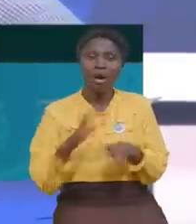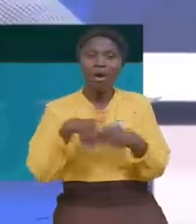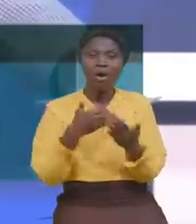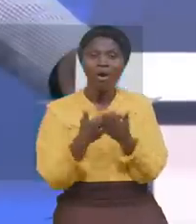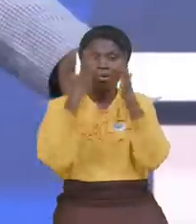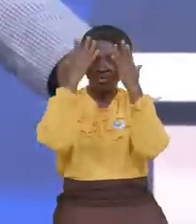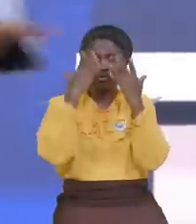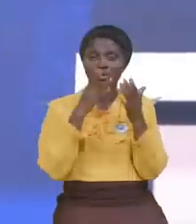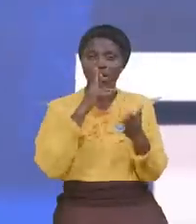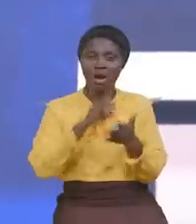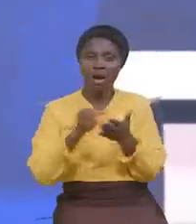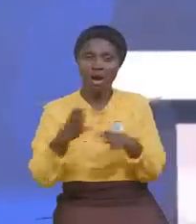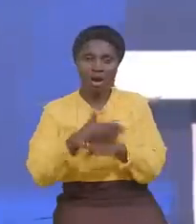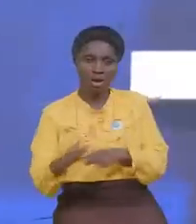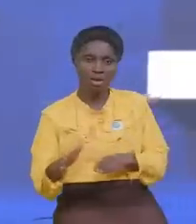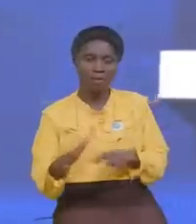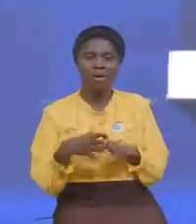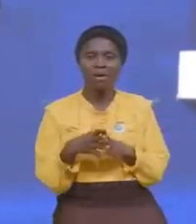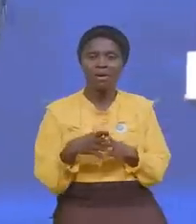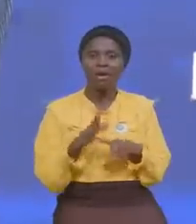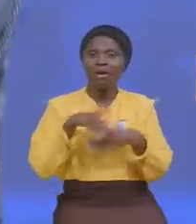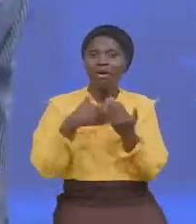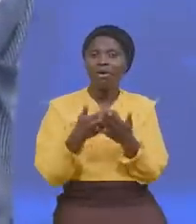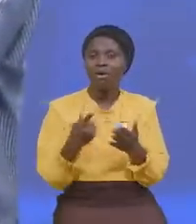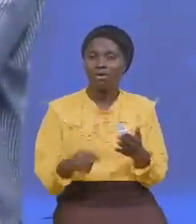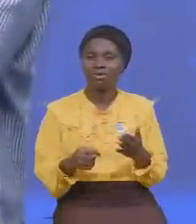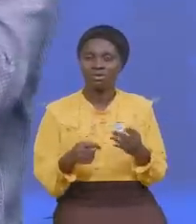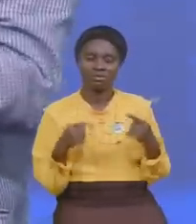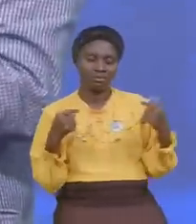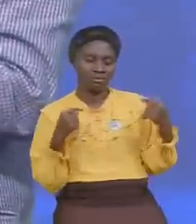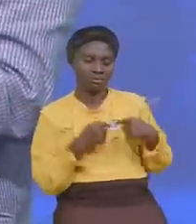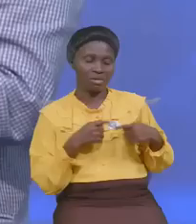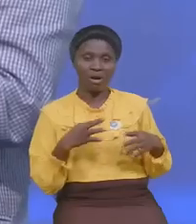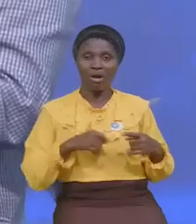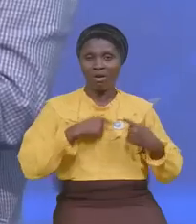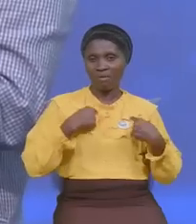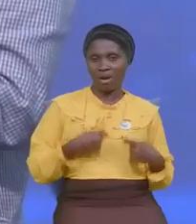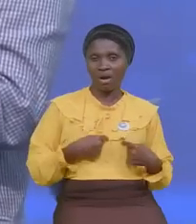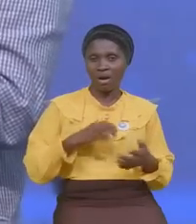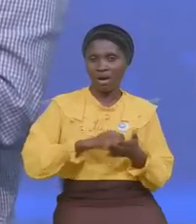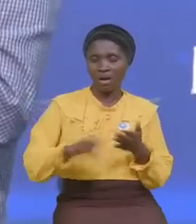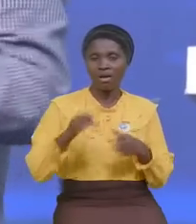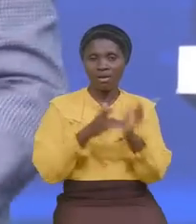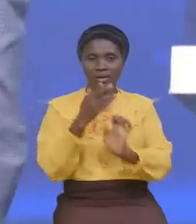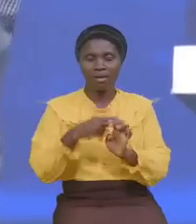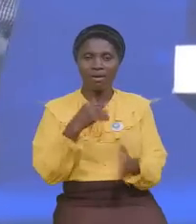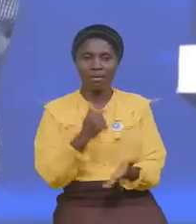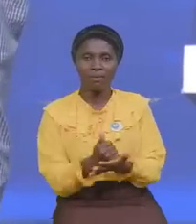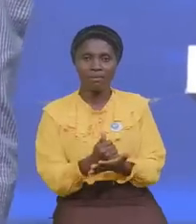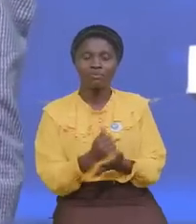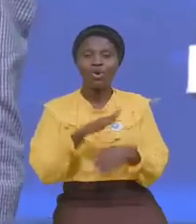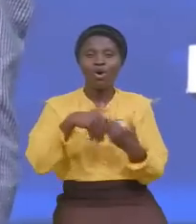sorrow taken away. All the anguish of heart taken away.